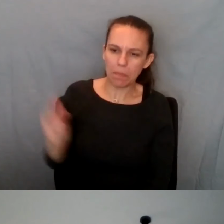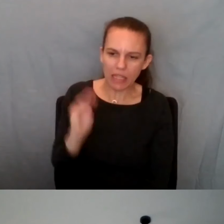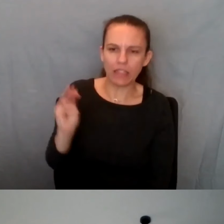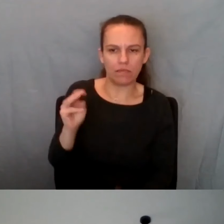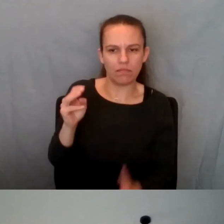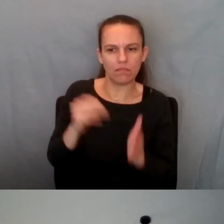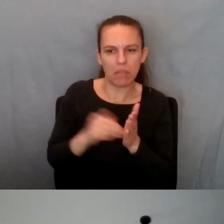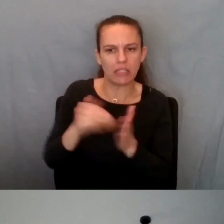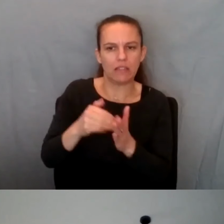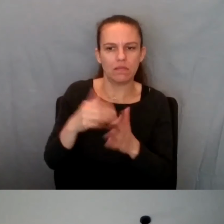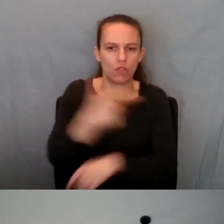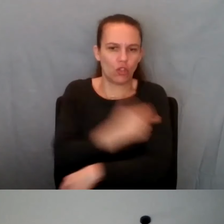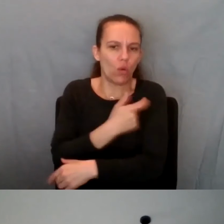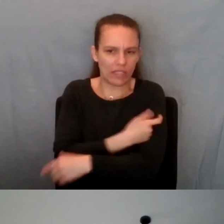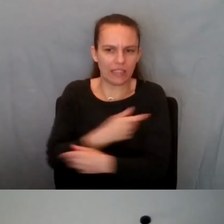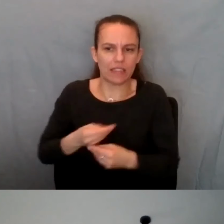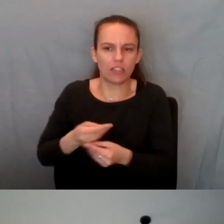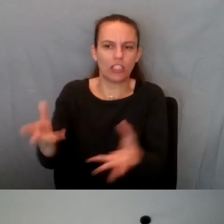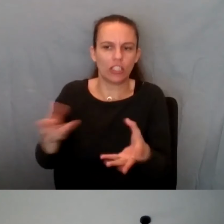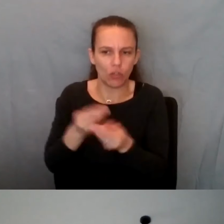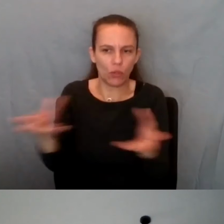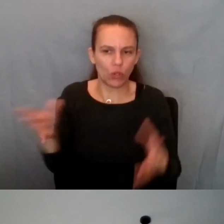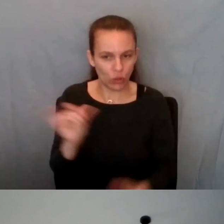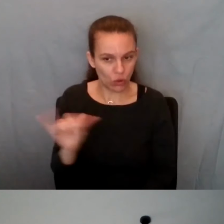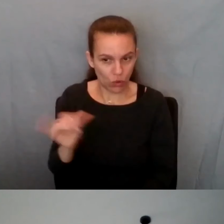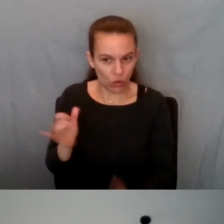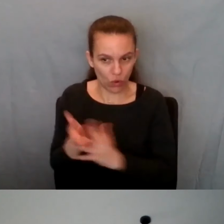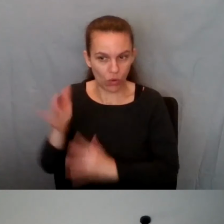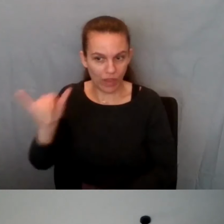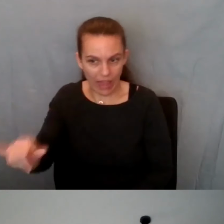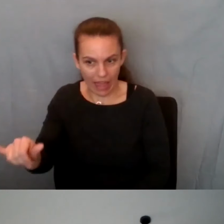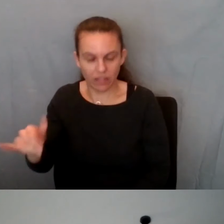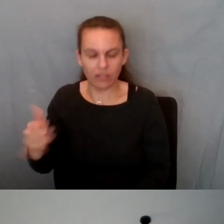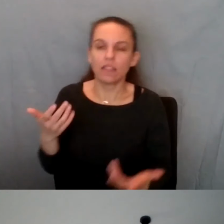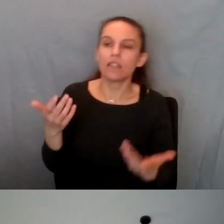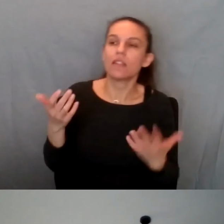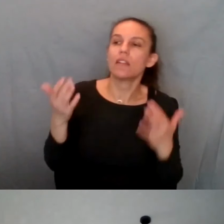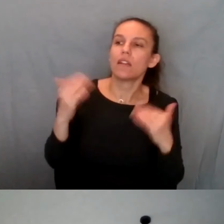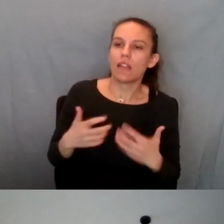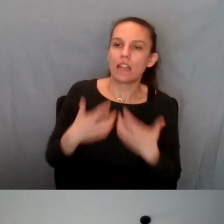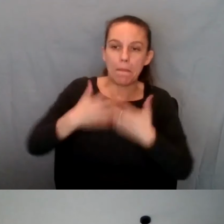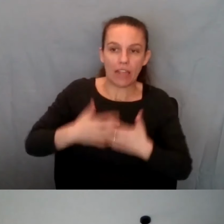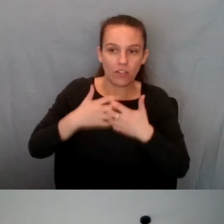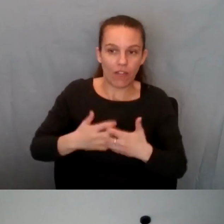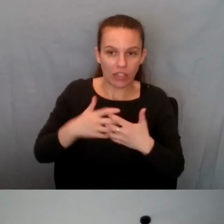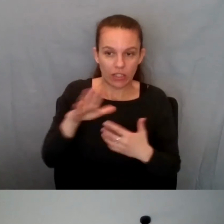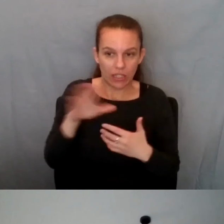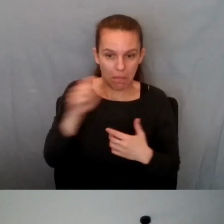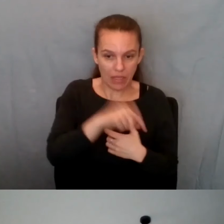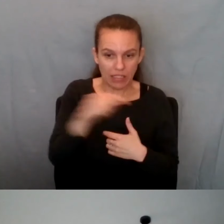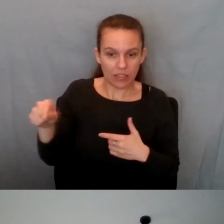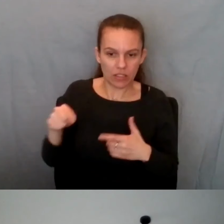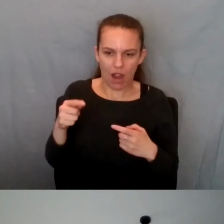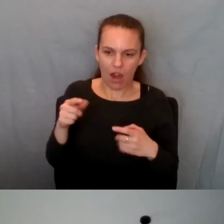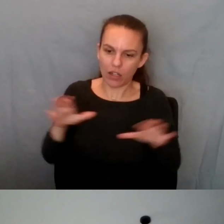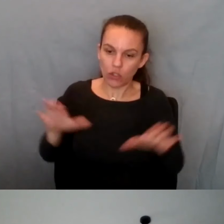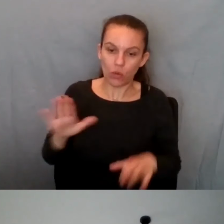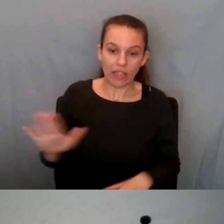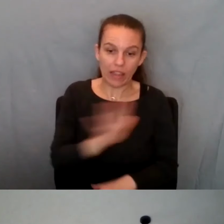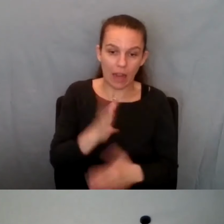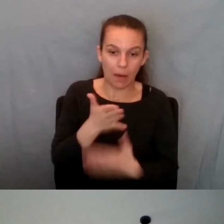additionally distributed. And the manufacturers are doing their parts of increasing the